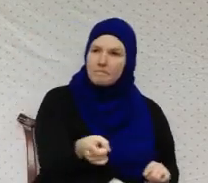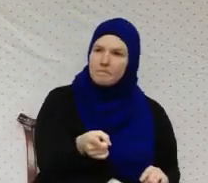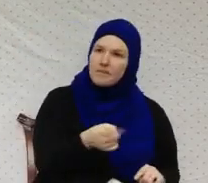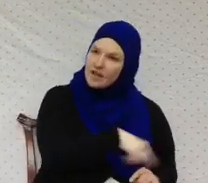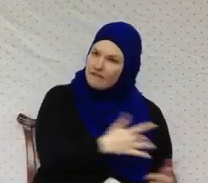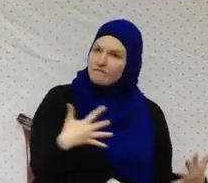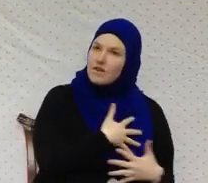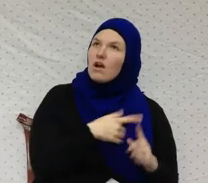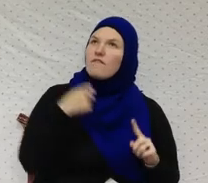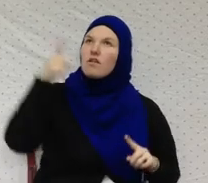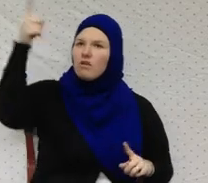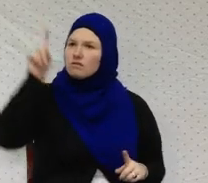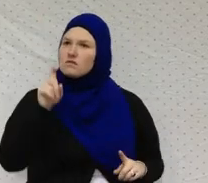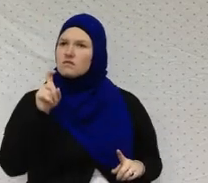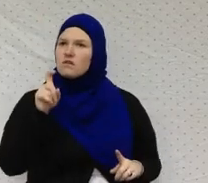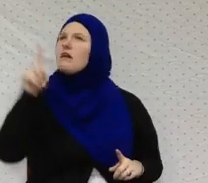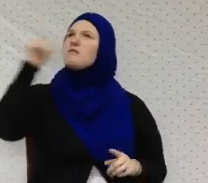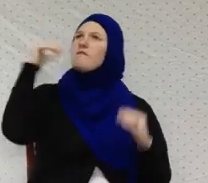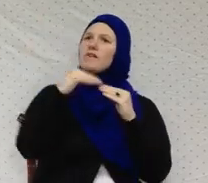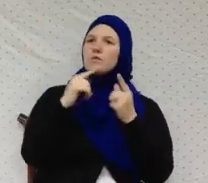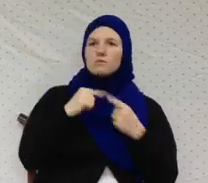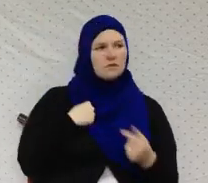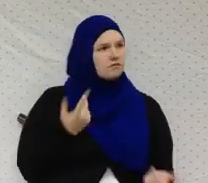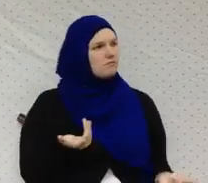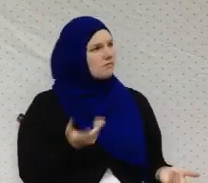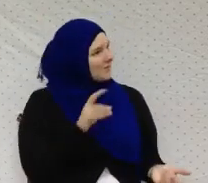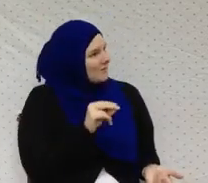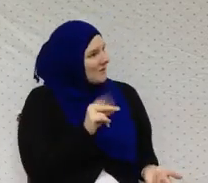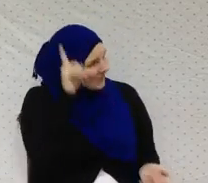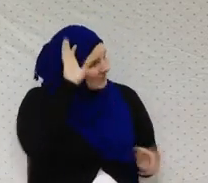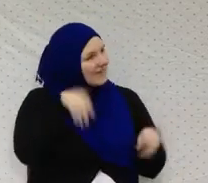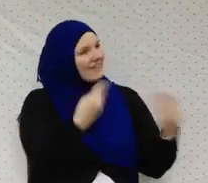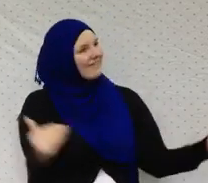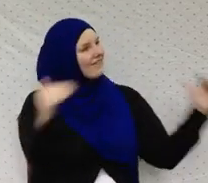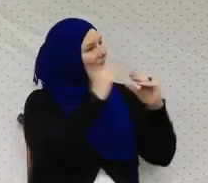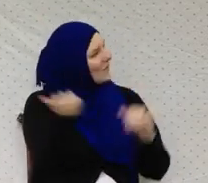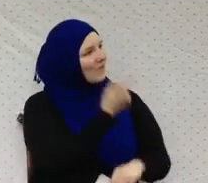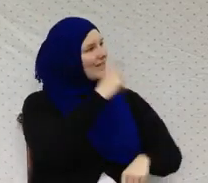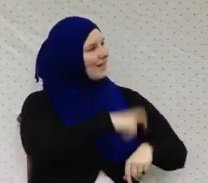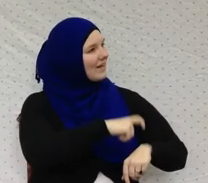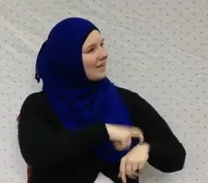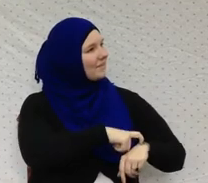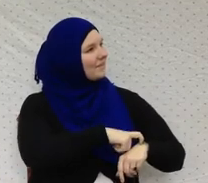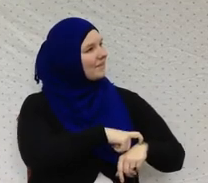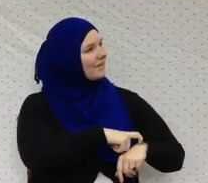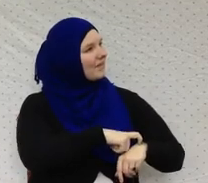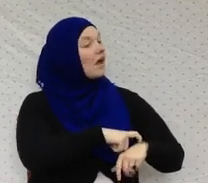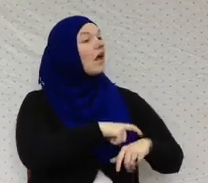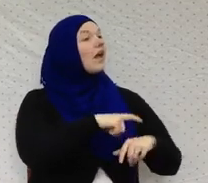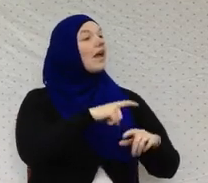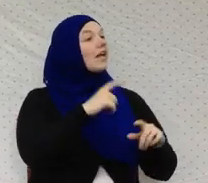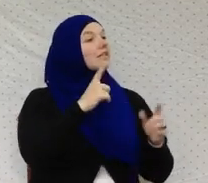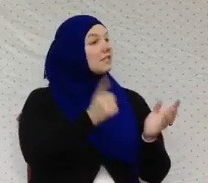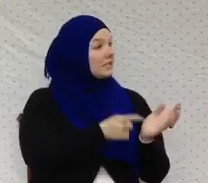them injustice? And if they have what they think they have the right judgment, then